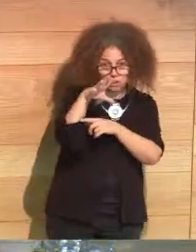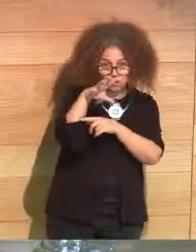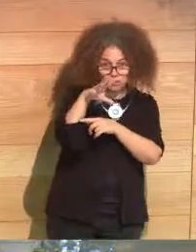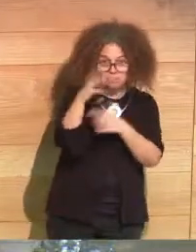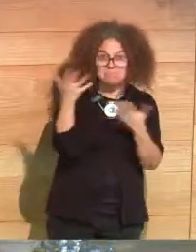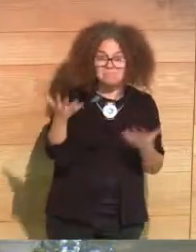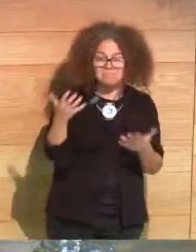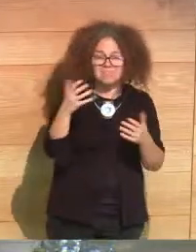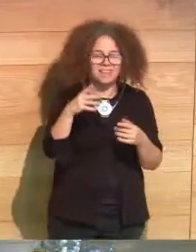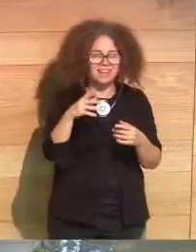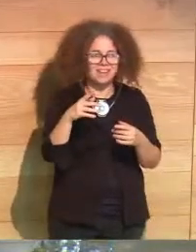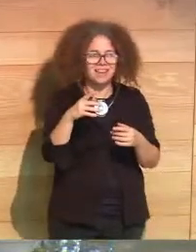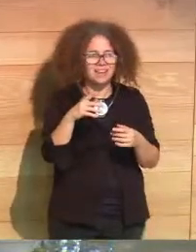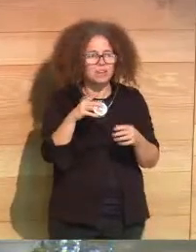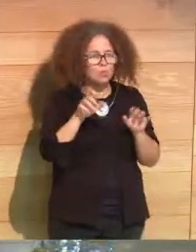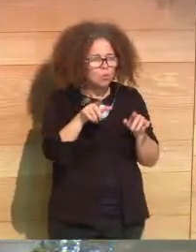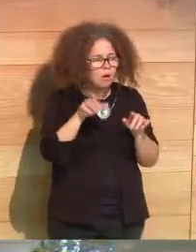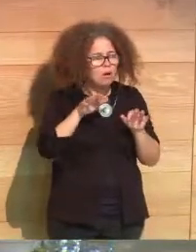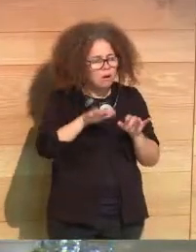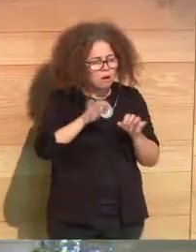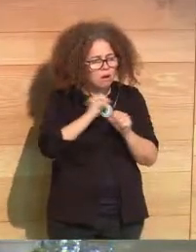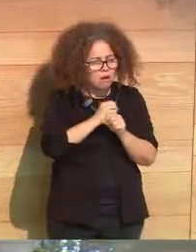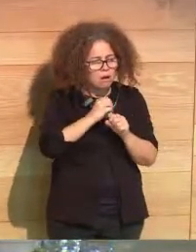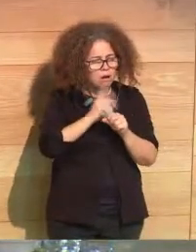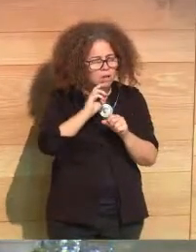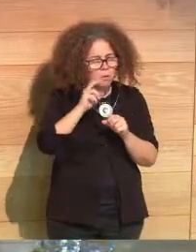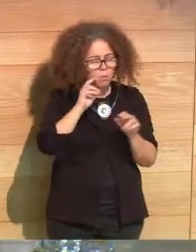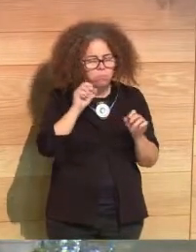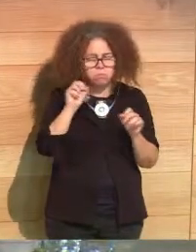and suddenly reality is different.